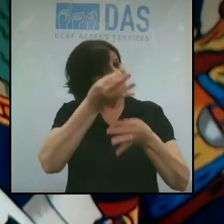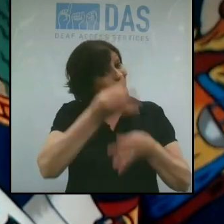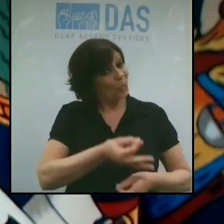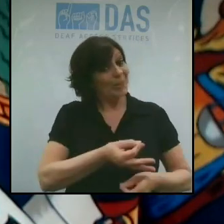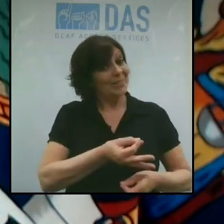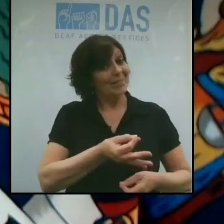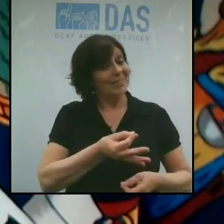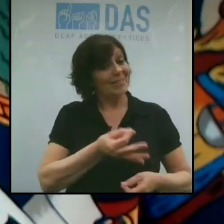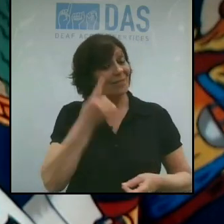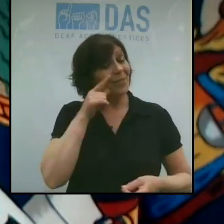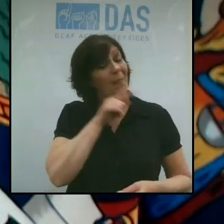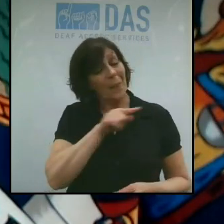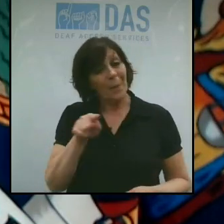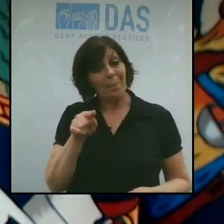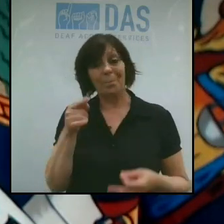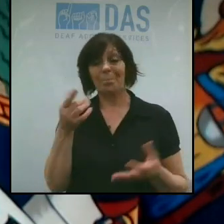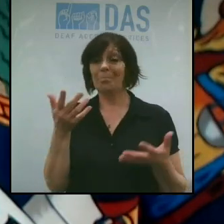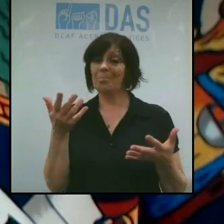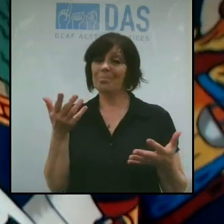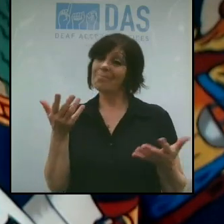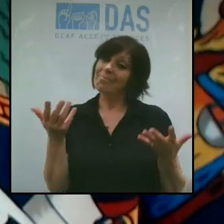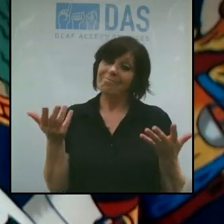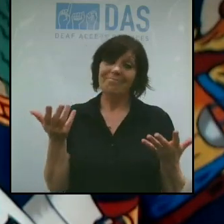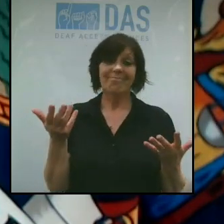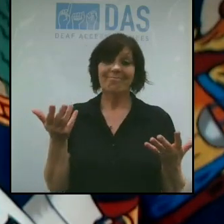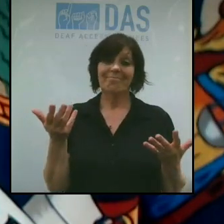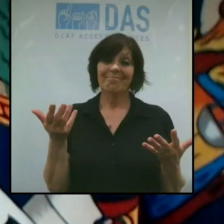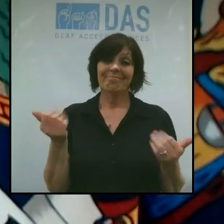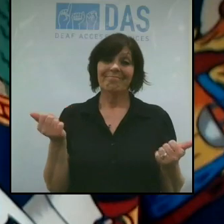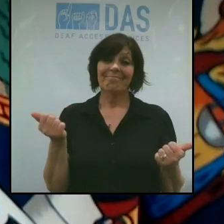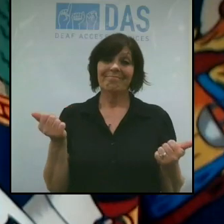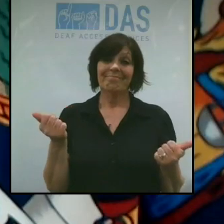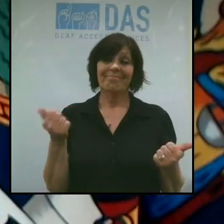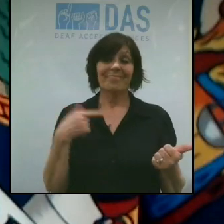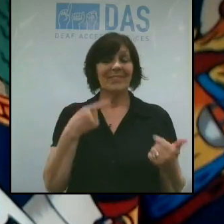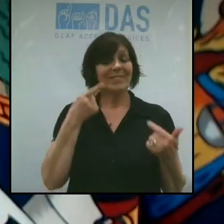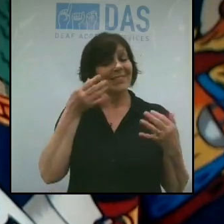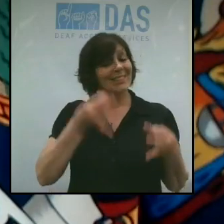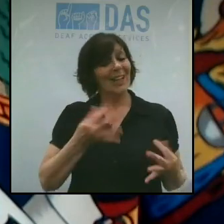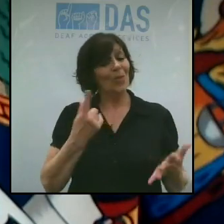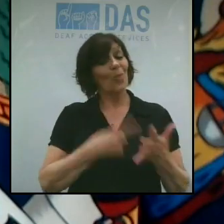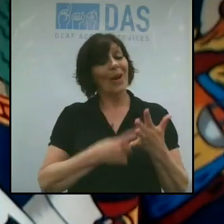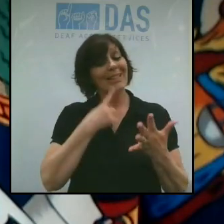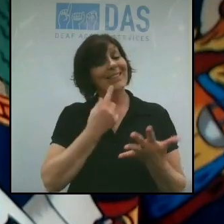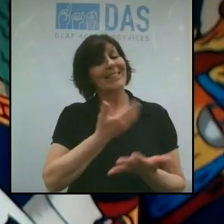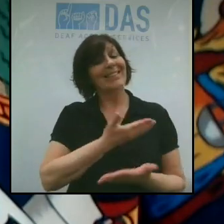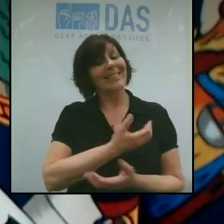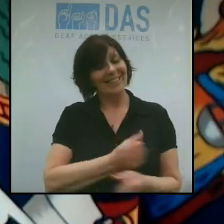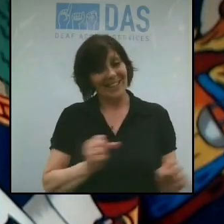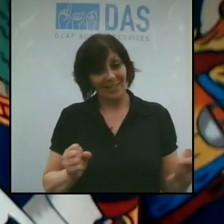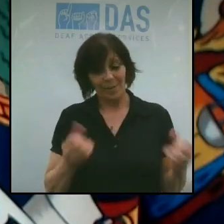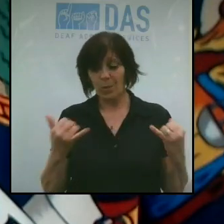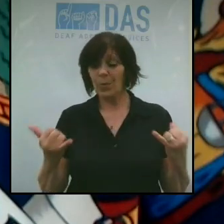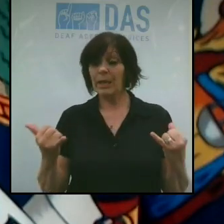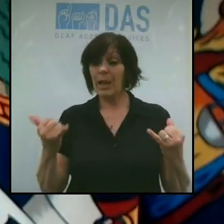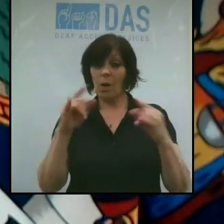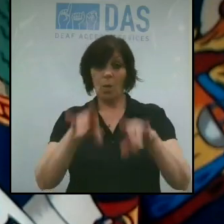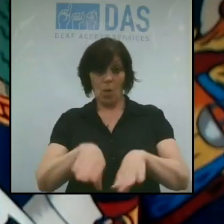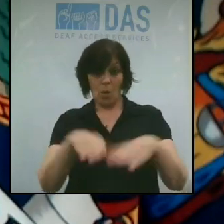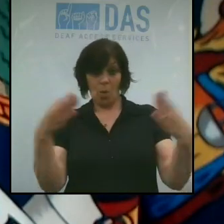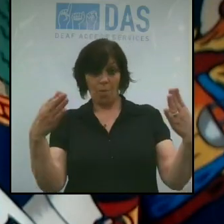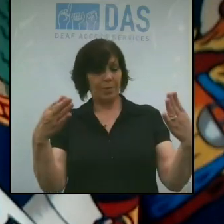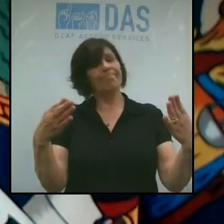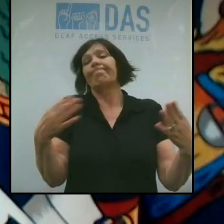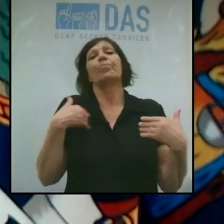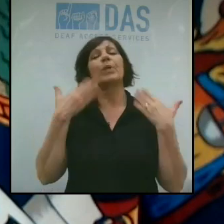best choice for them and decide to take action of what is safest. But again, right now, we don't know that the summer camps will be open.